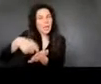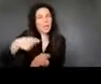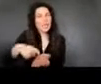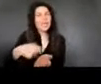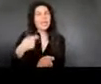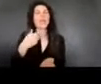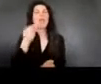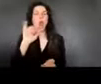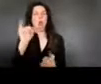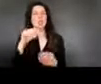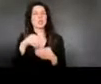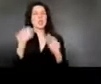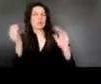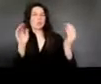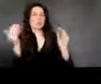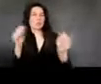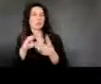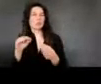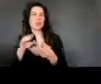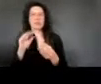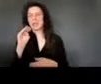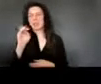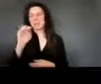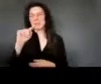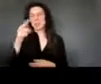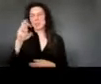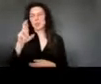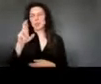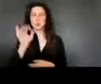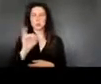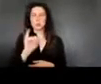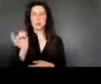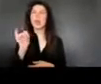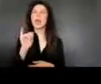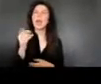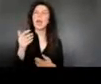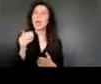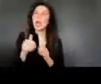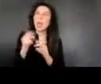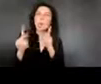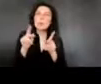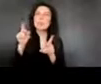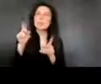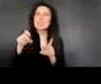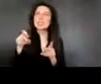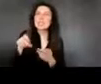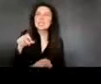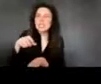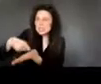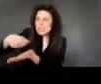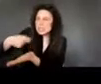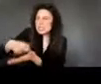sense, I'm putting forward the argument of the need to extract or like mine spaces and objects to draw